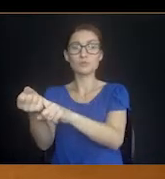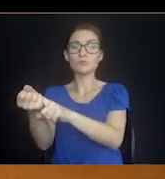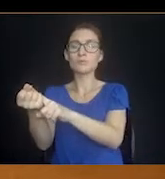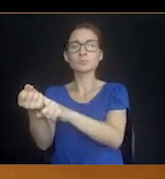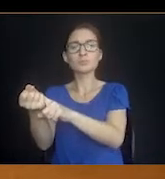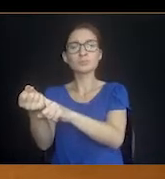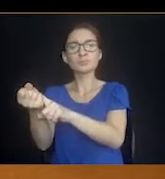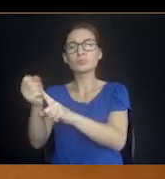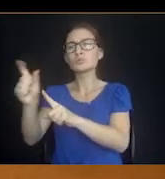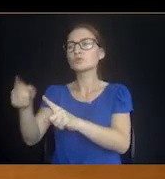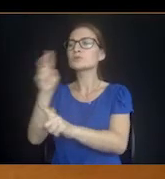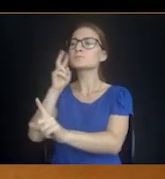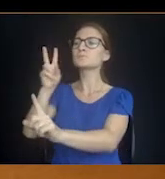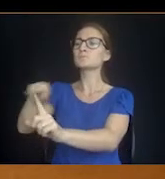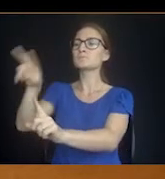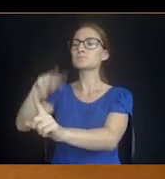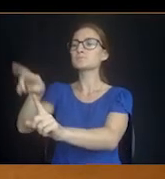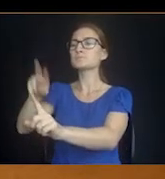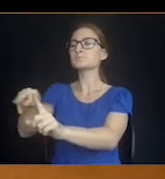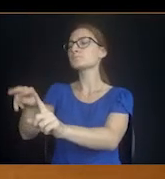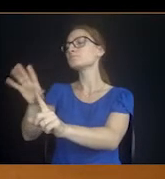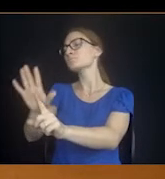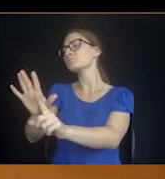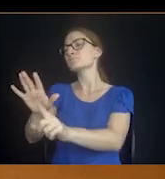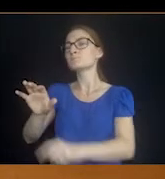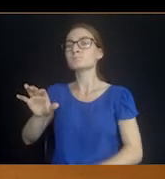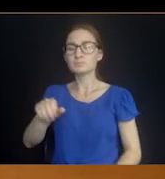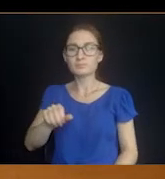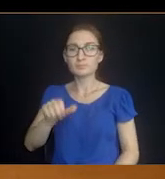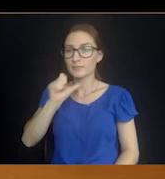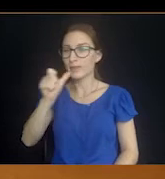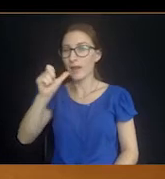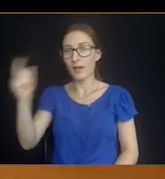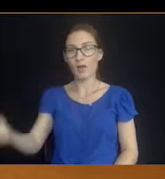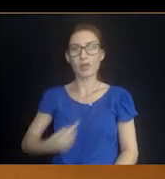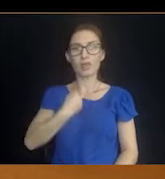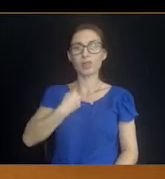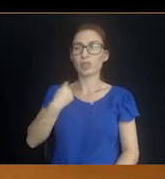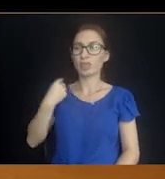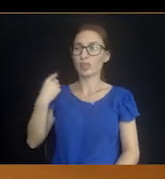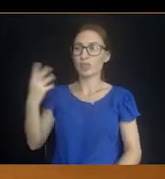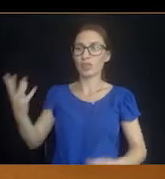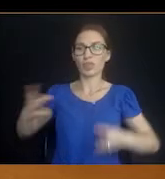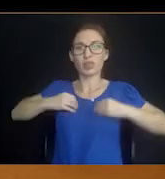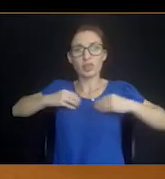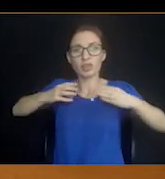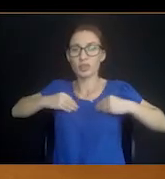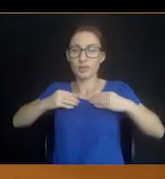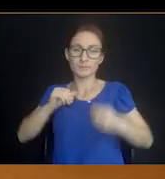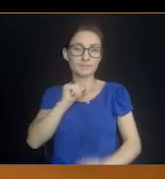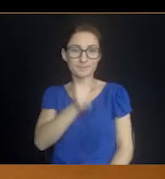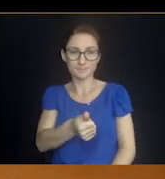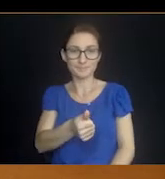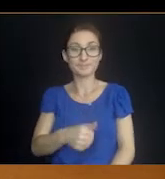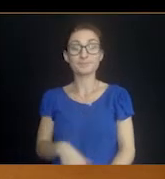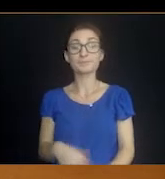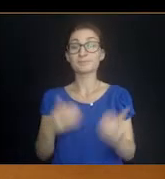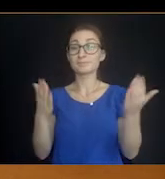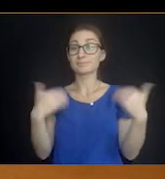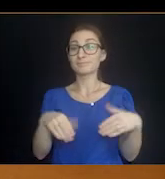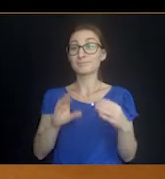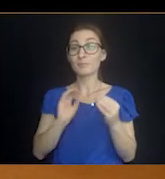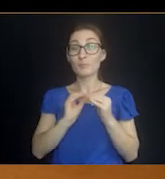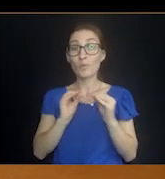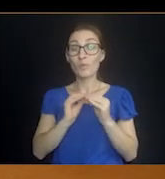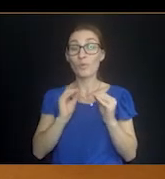events for what they are, not what you imagine they are or what they